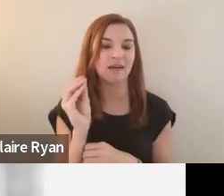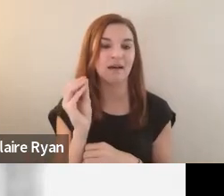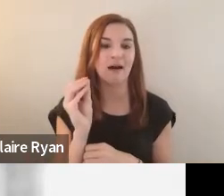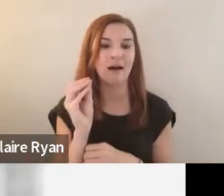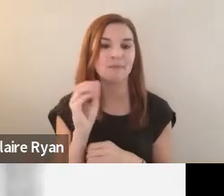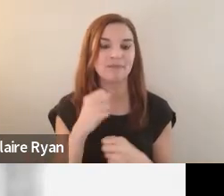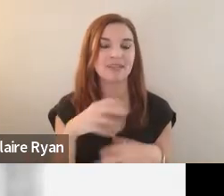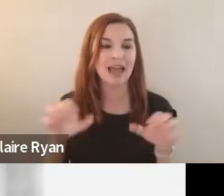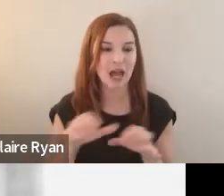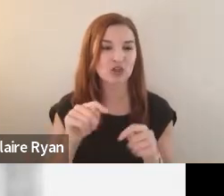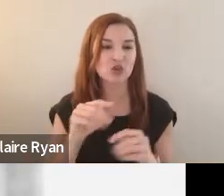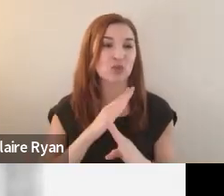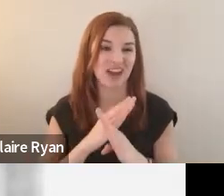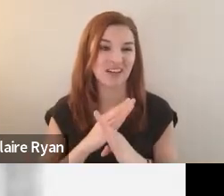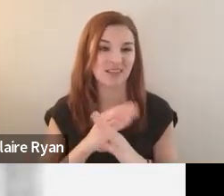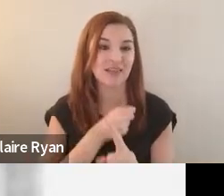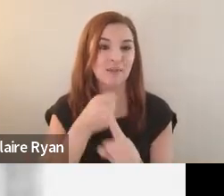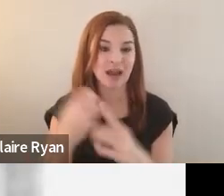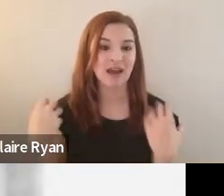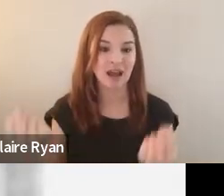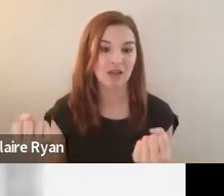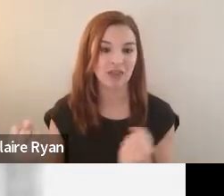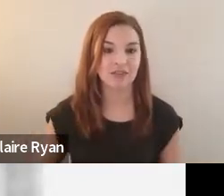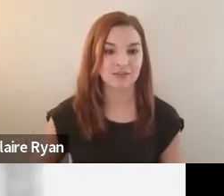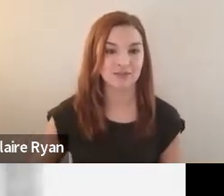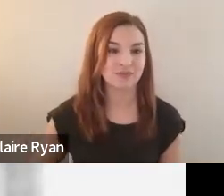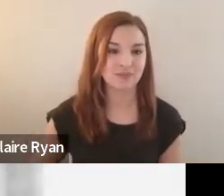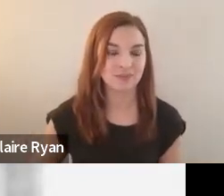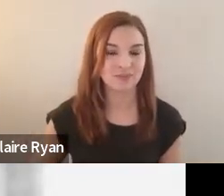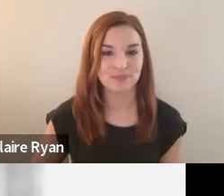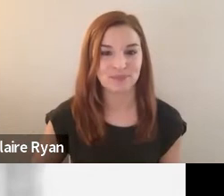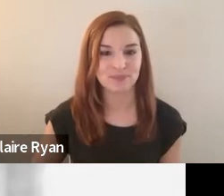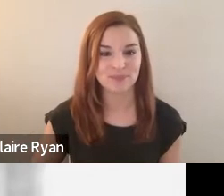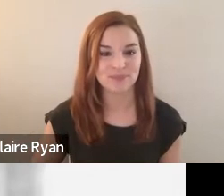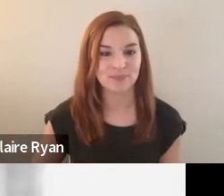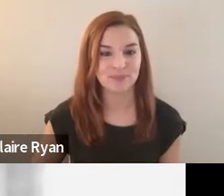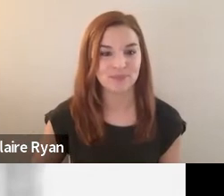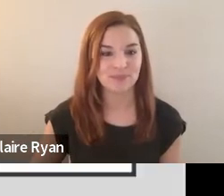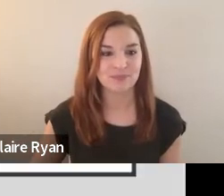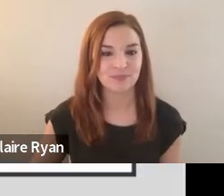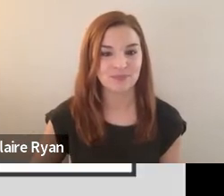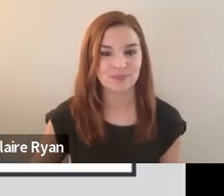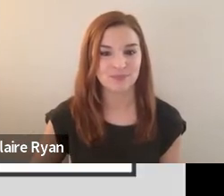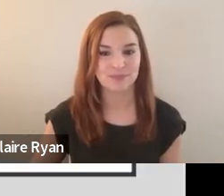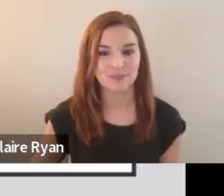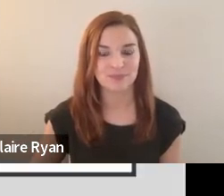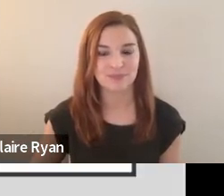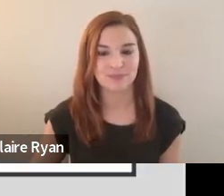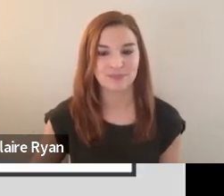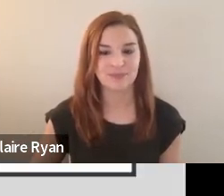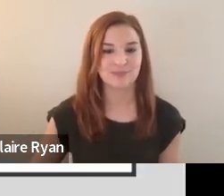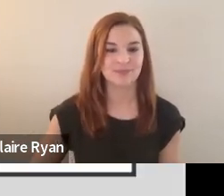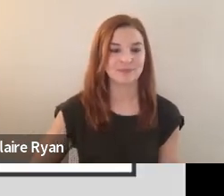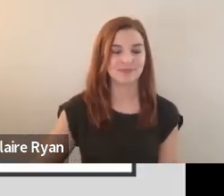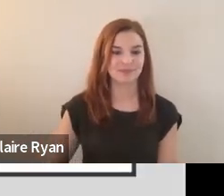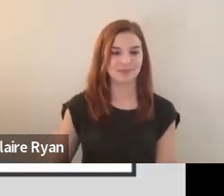childhood experiences related to communication, and then act to prevent the negative